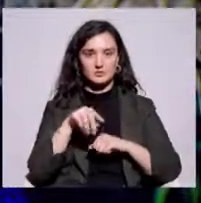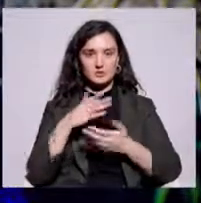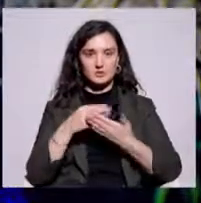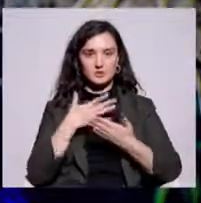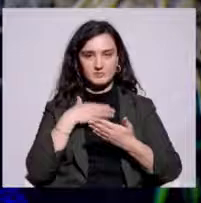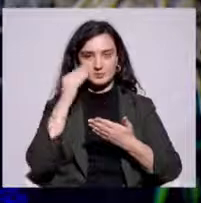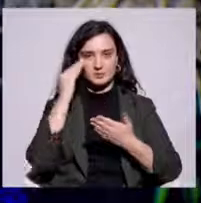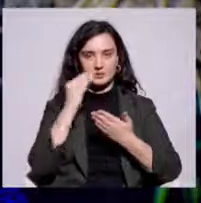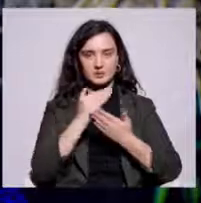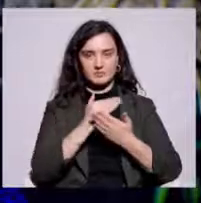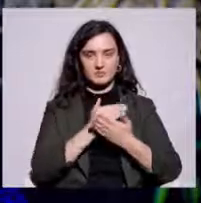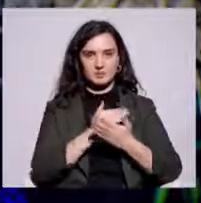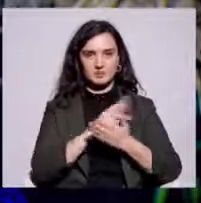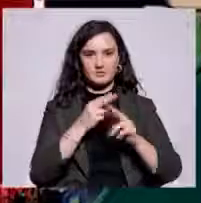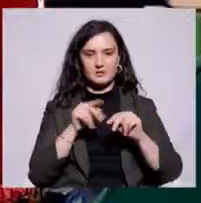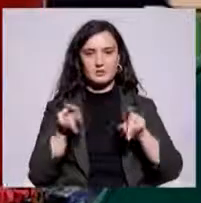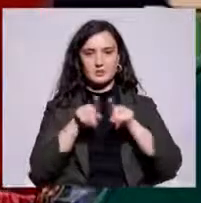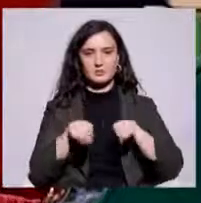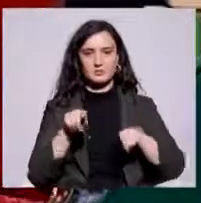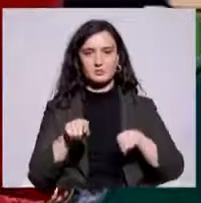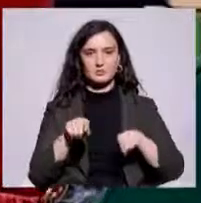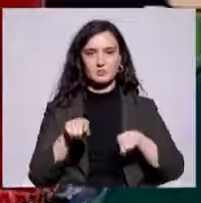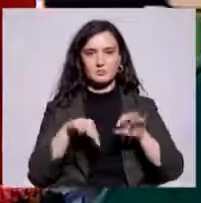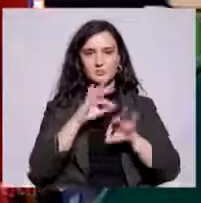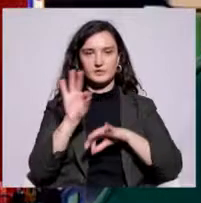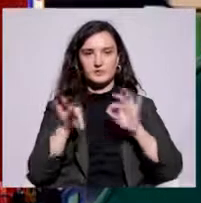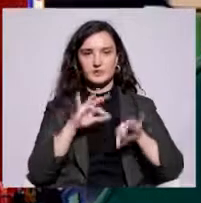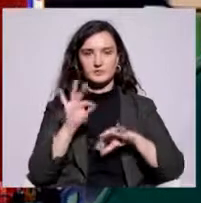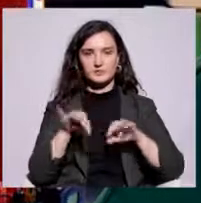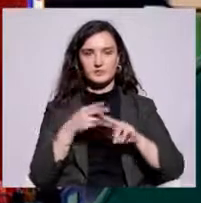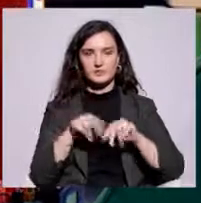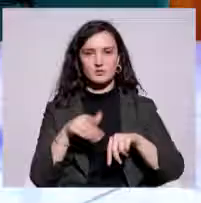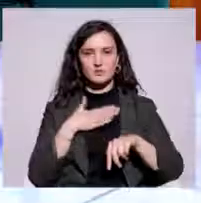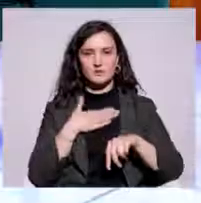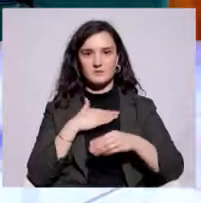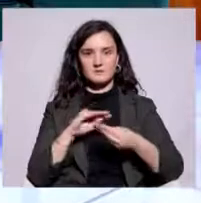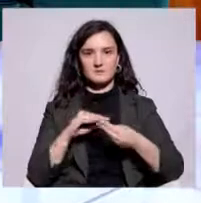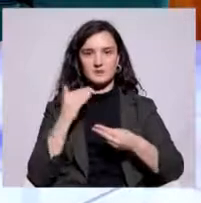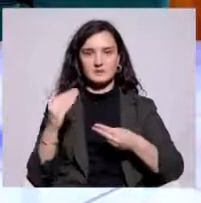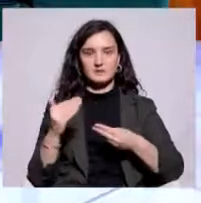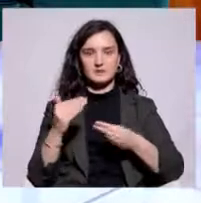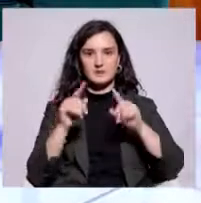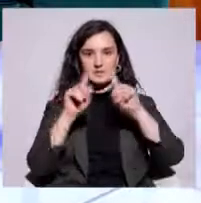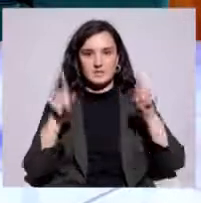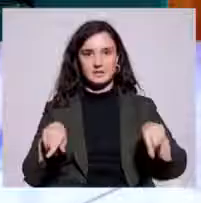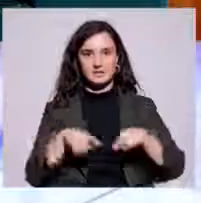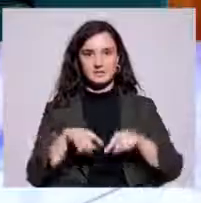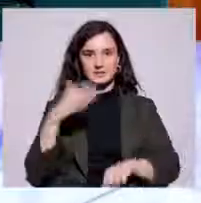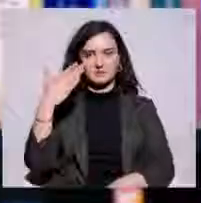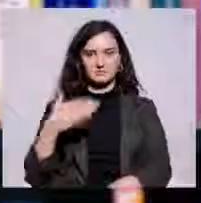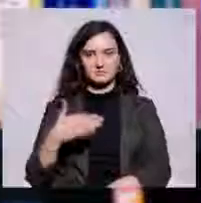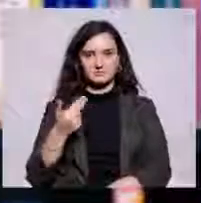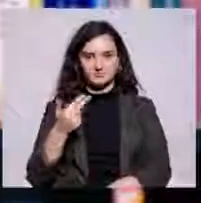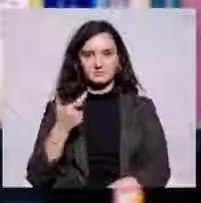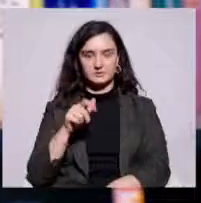my ideas. There is also a projector on my friend's desk.